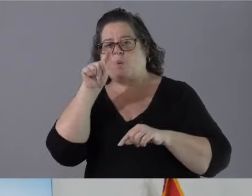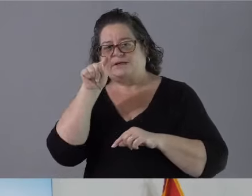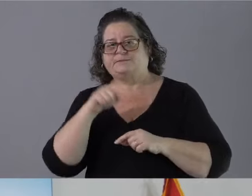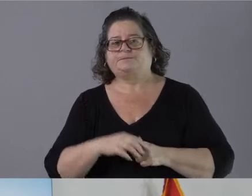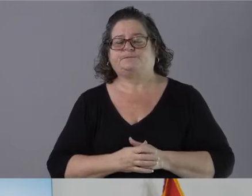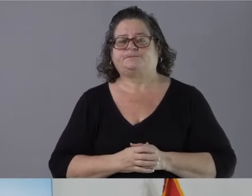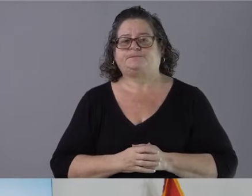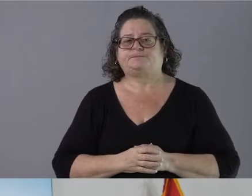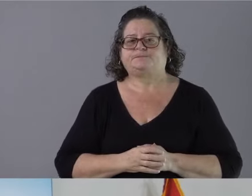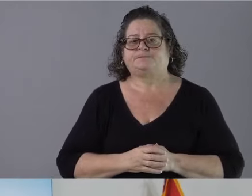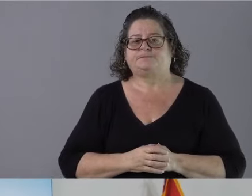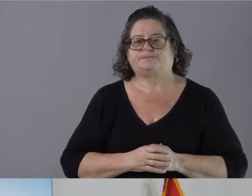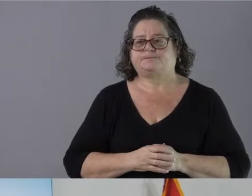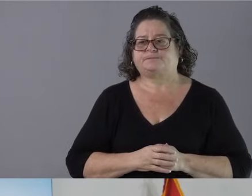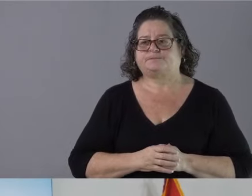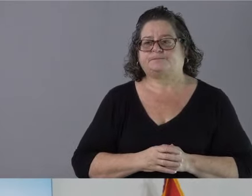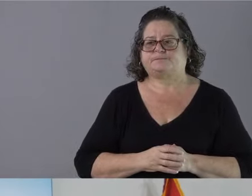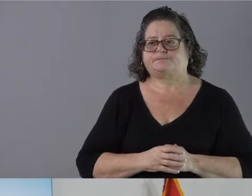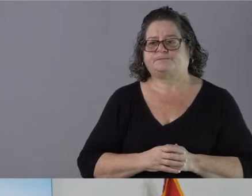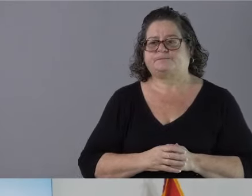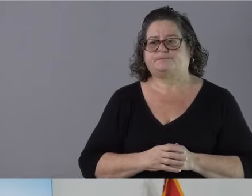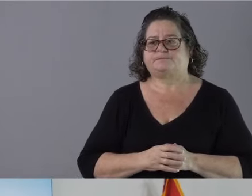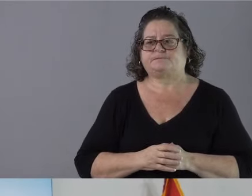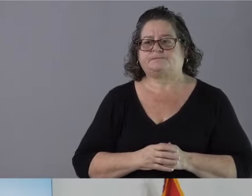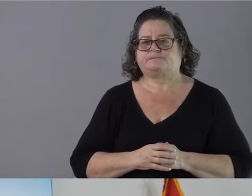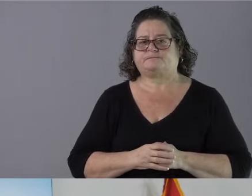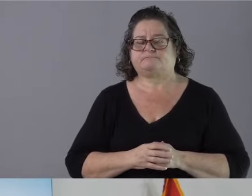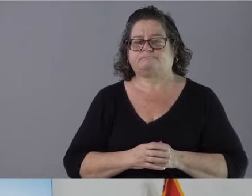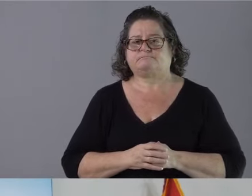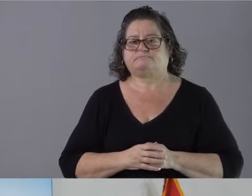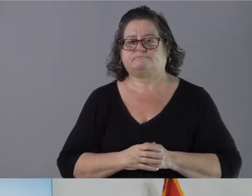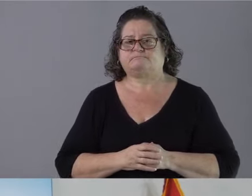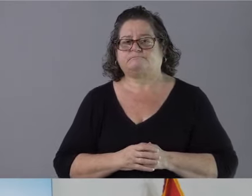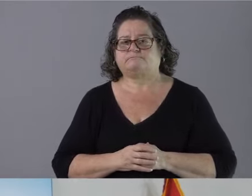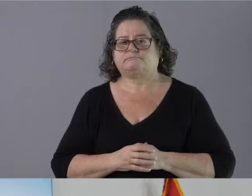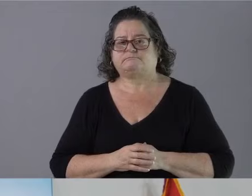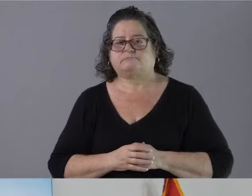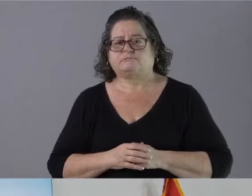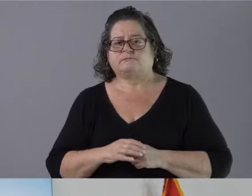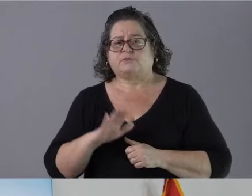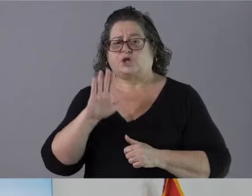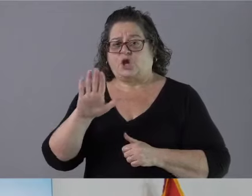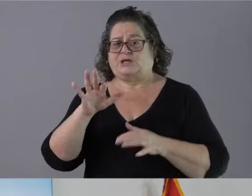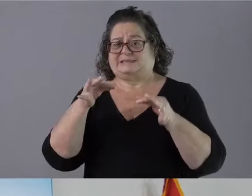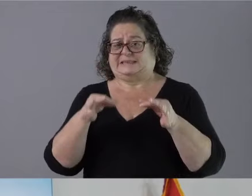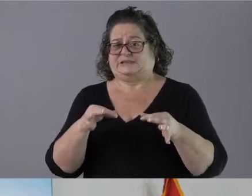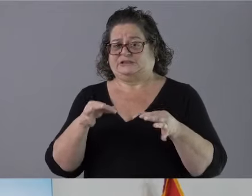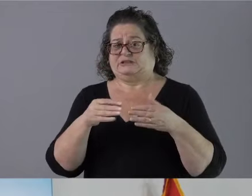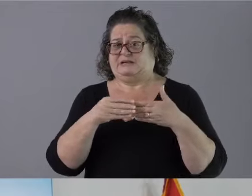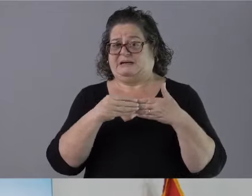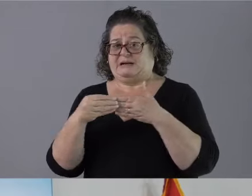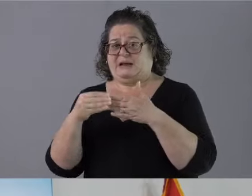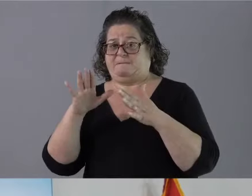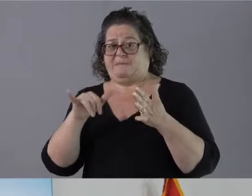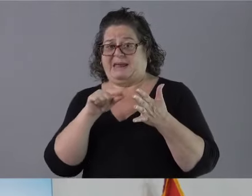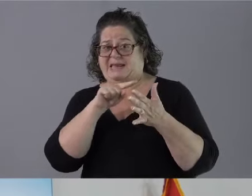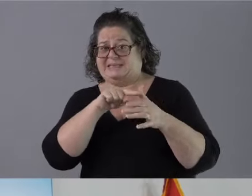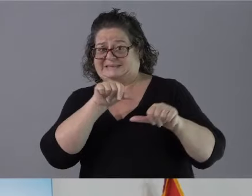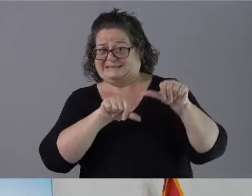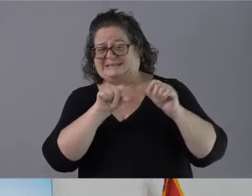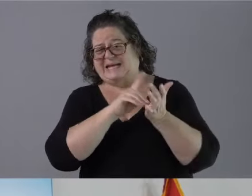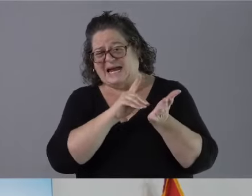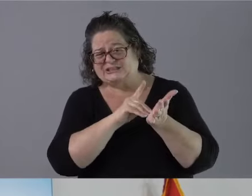Thank you, Governor. So you say that your decisions are guided by science and data. Are you willing to